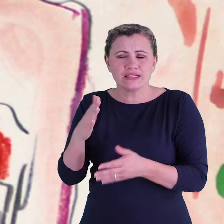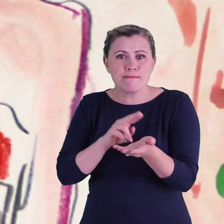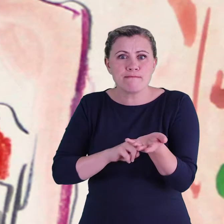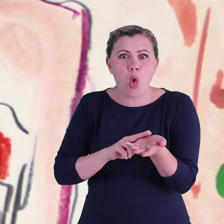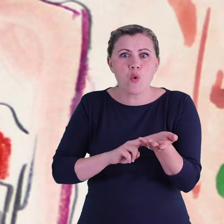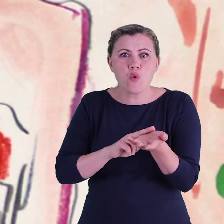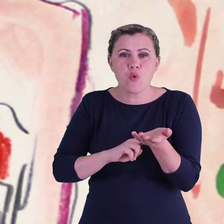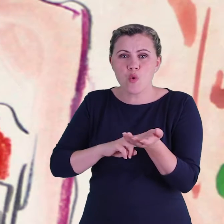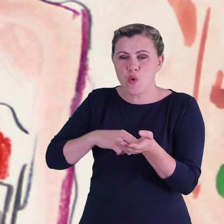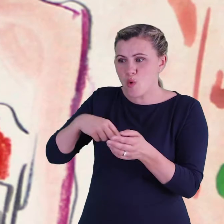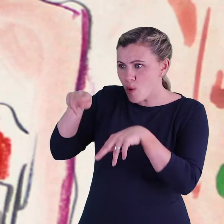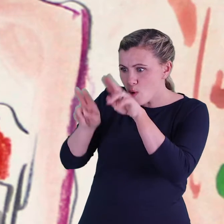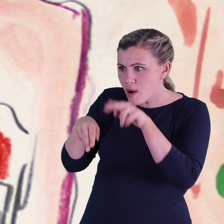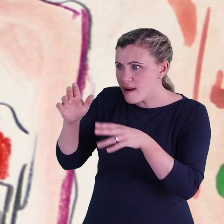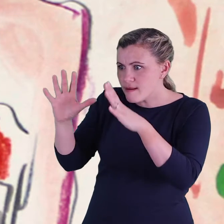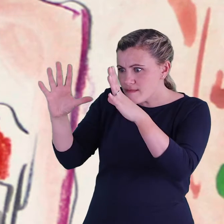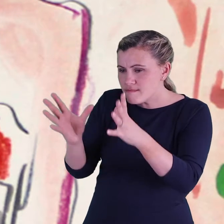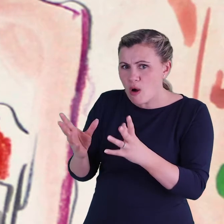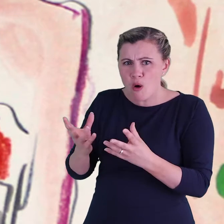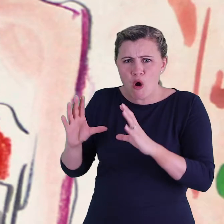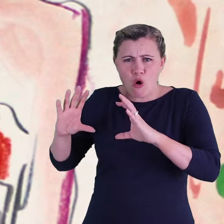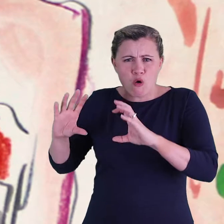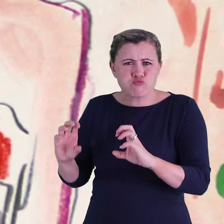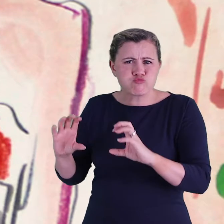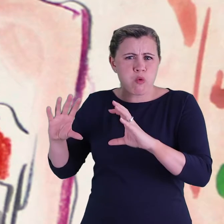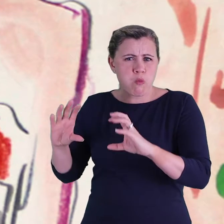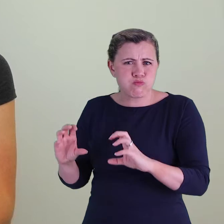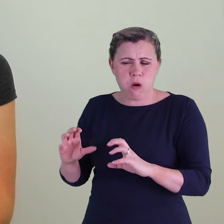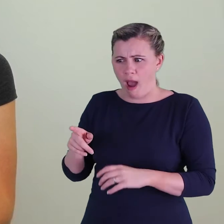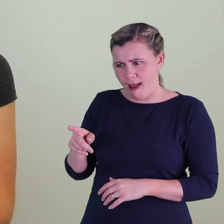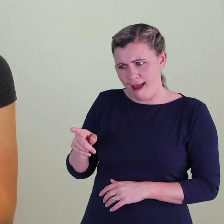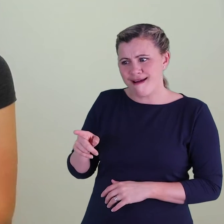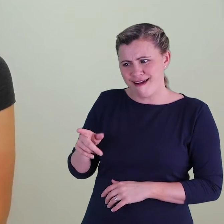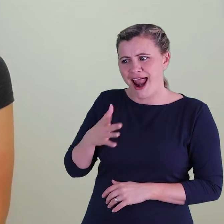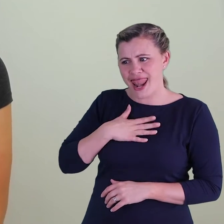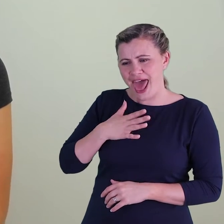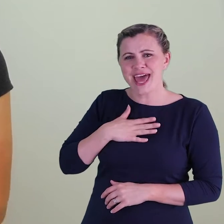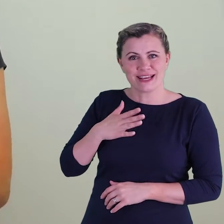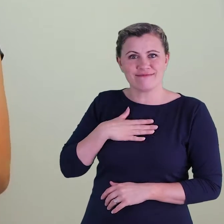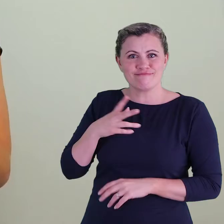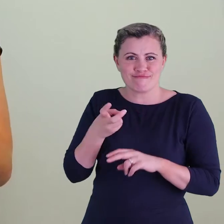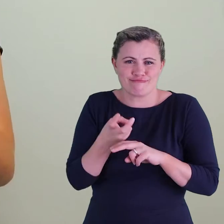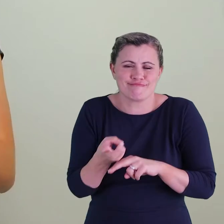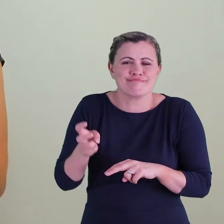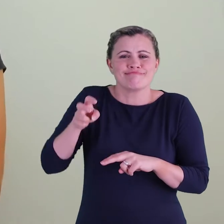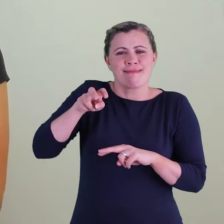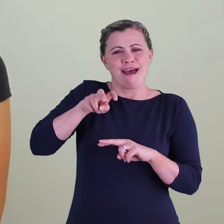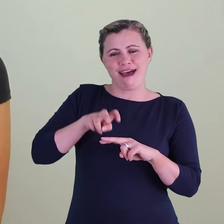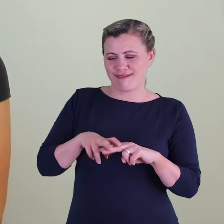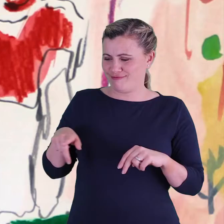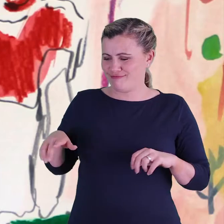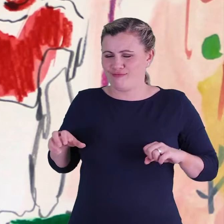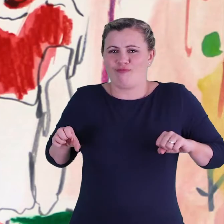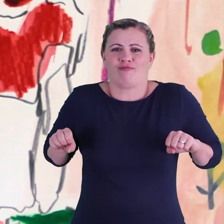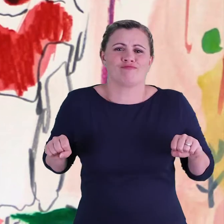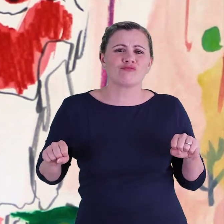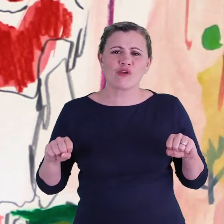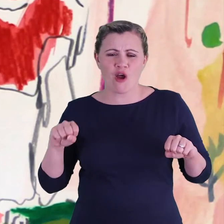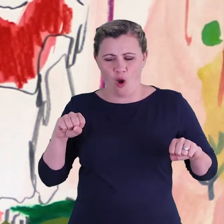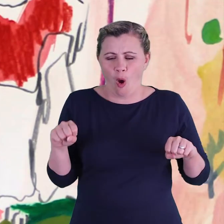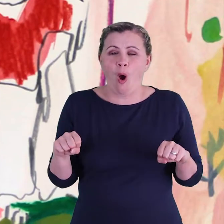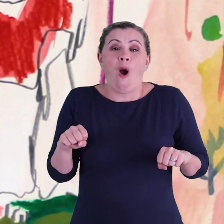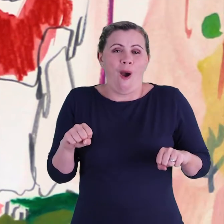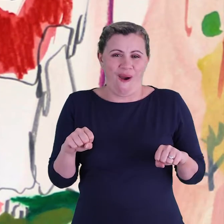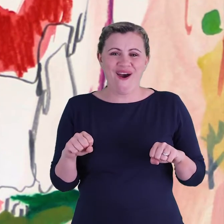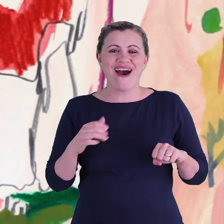looks lovely. I'll give that one a go." It was Baby Bear's chair, painted blue and white. She